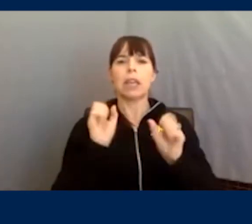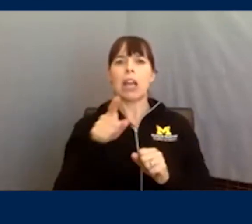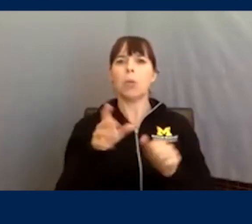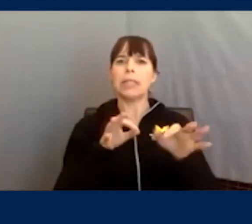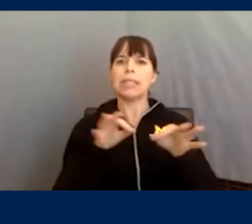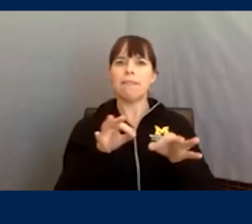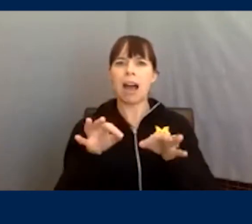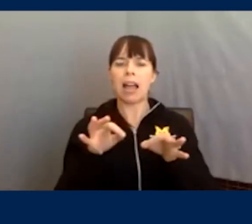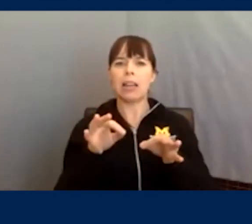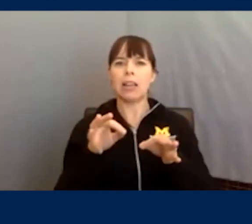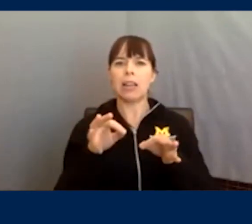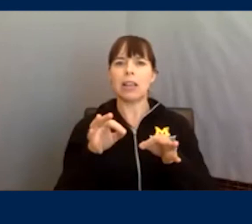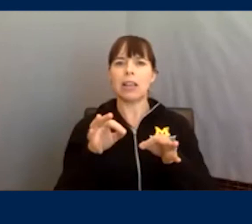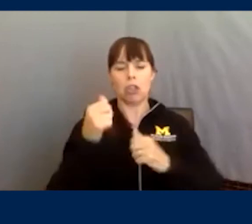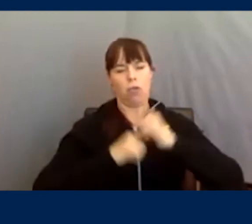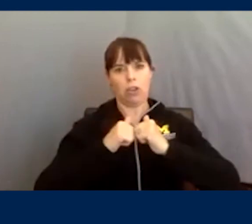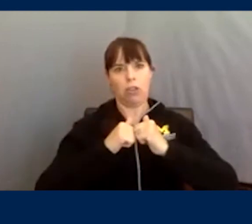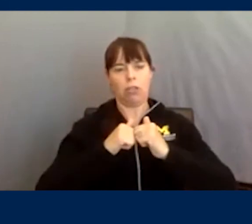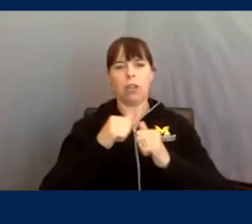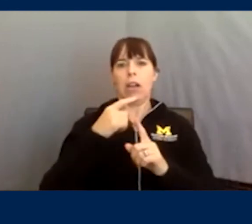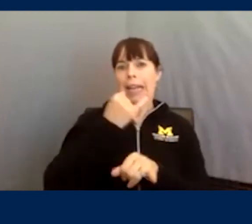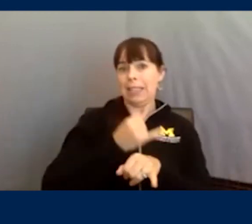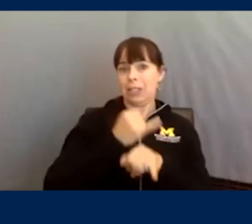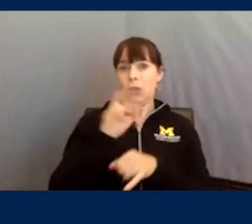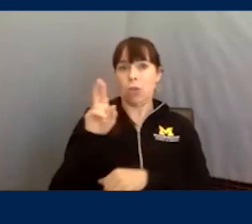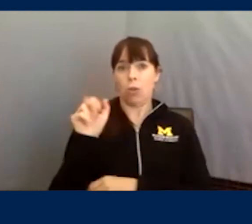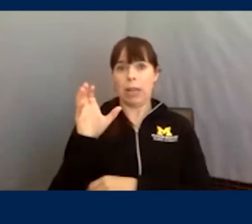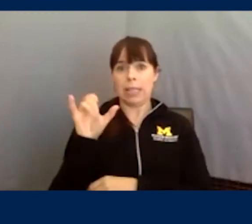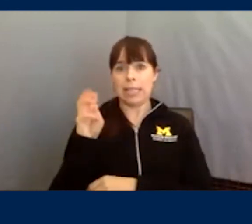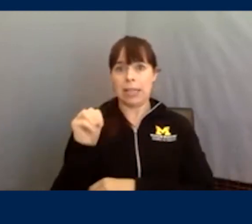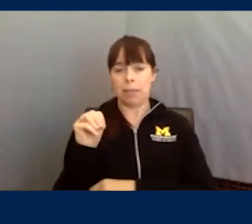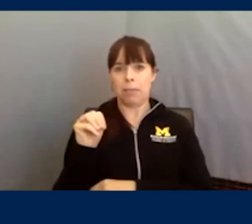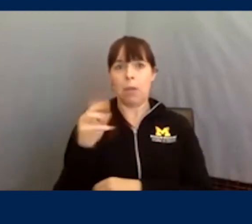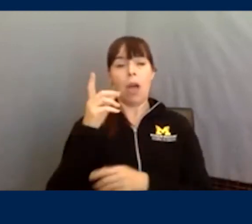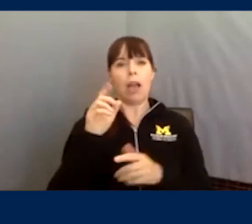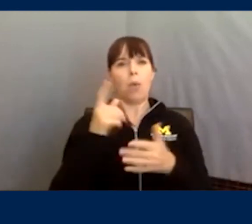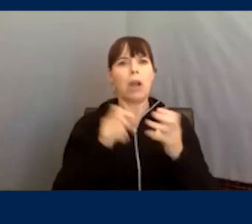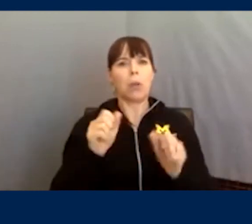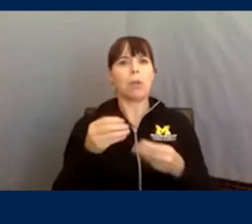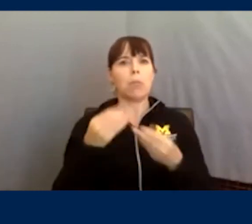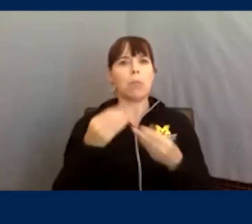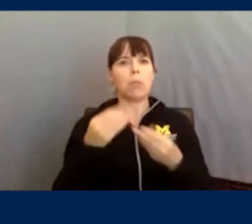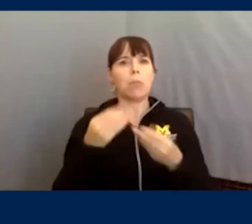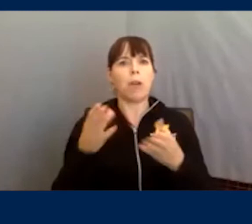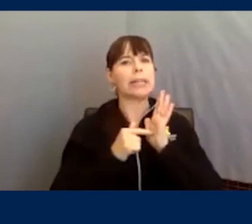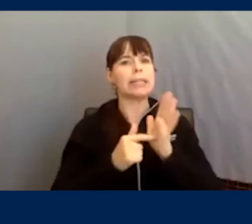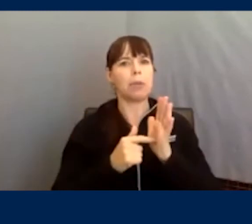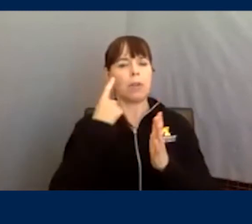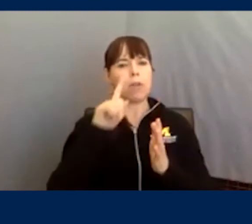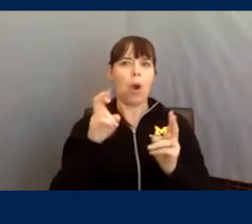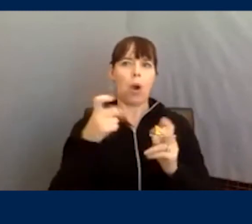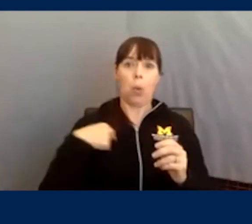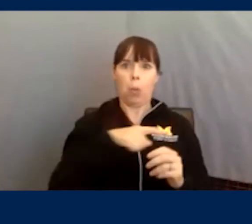define structural and institutional racism and provide more examples for us so that we